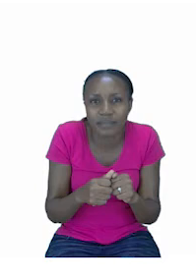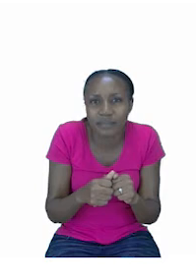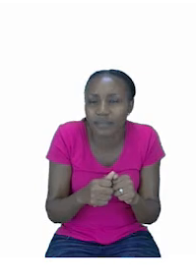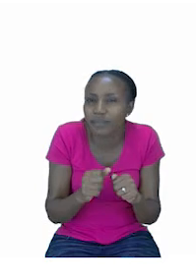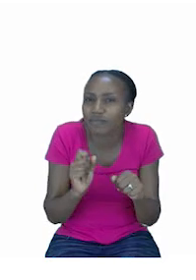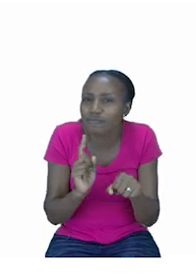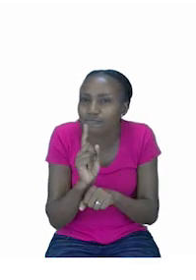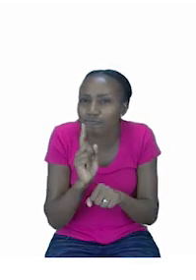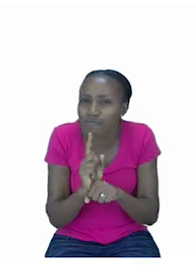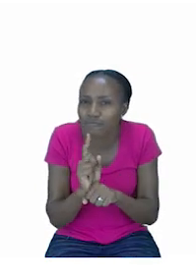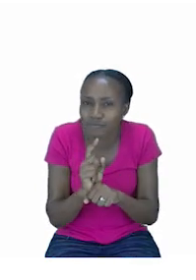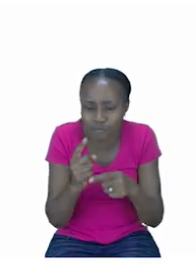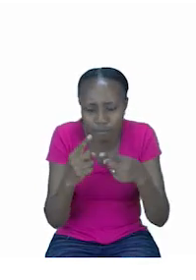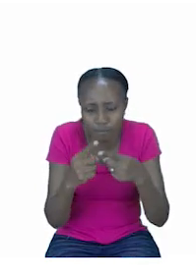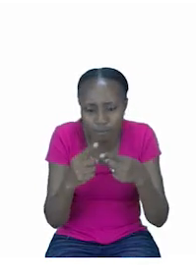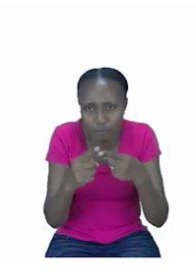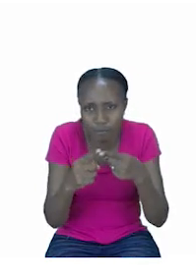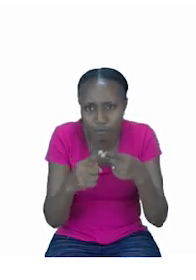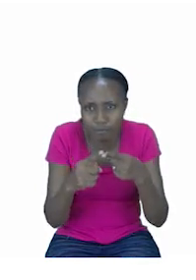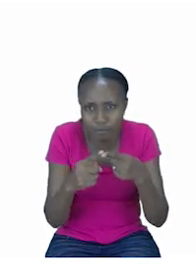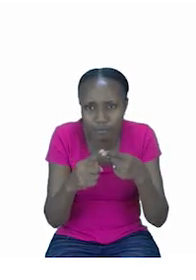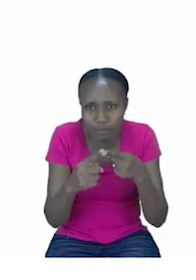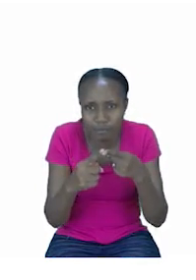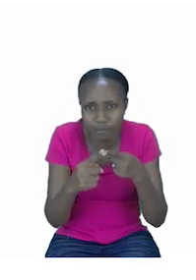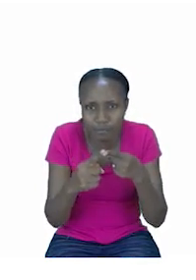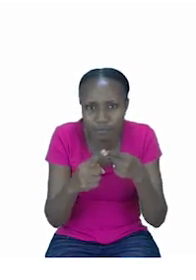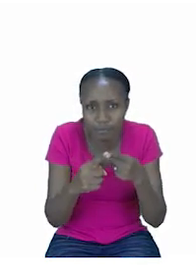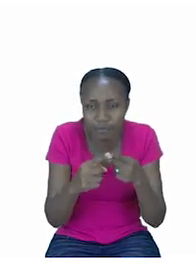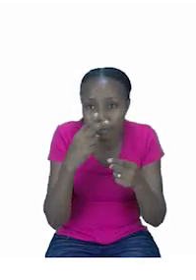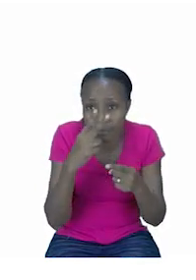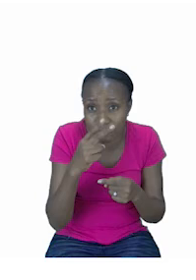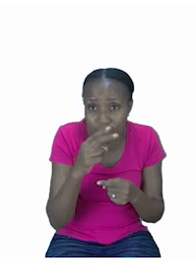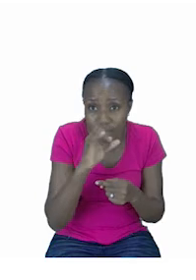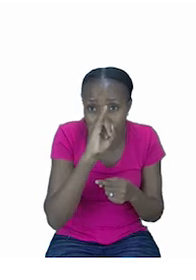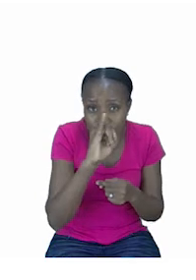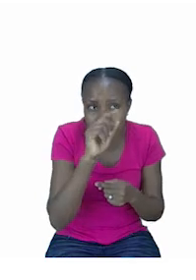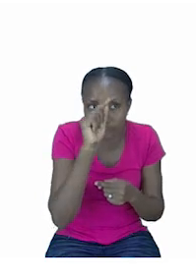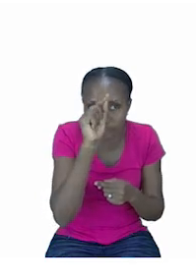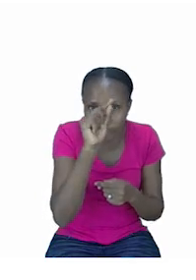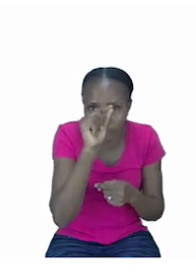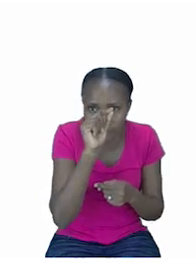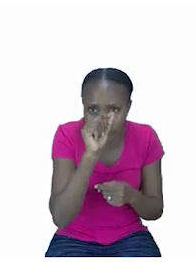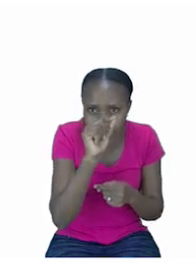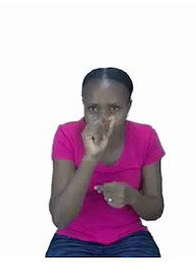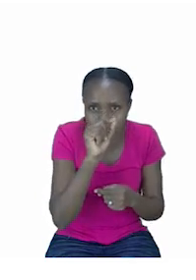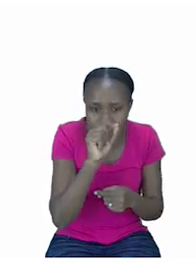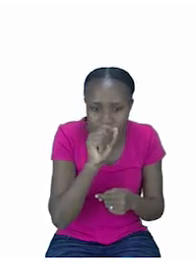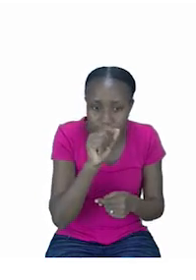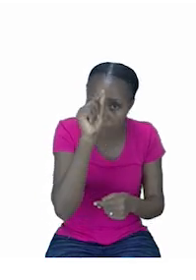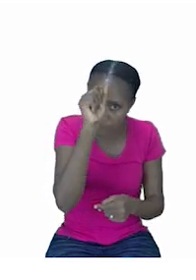to do. The first thing is we are going to trace each word. You can see that we have